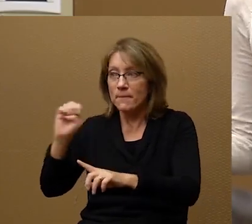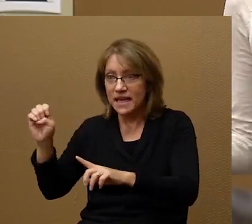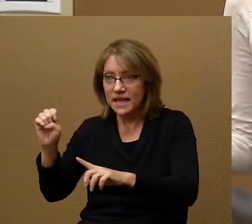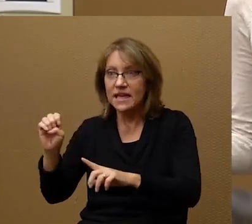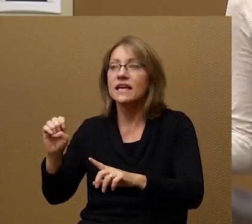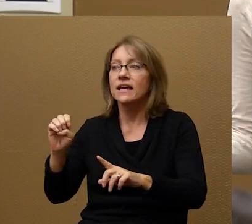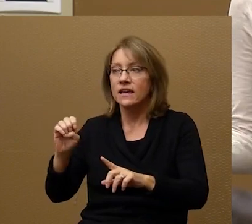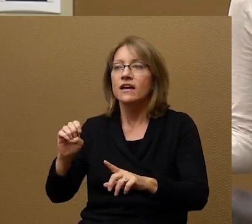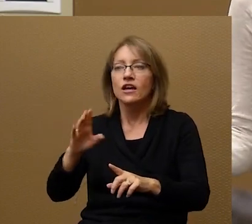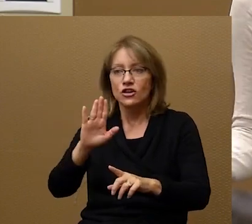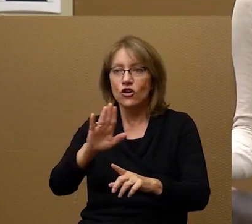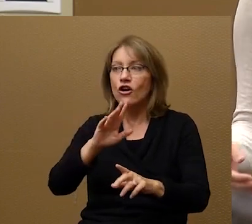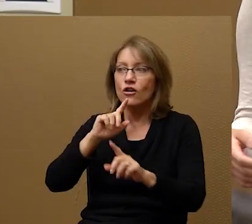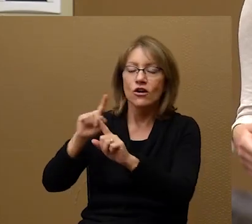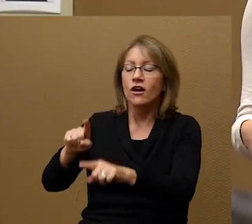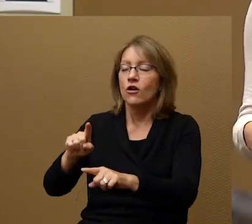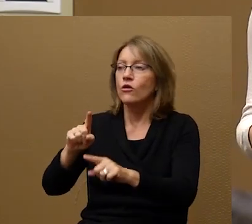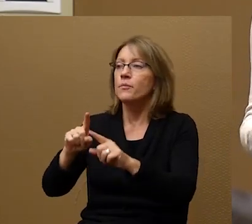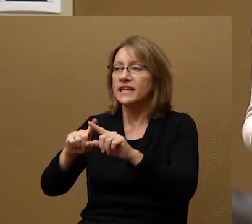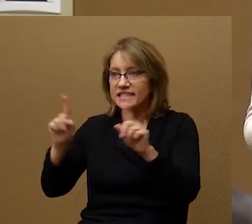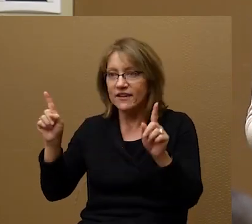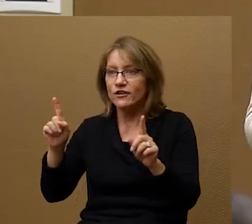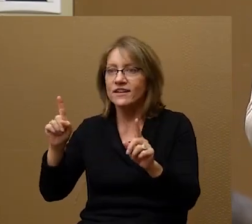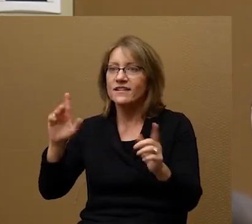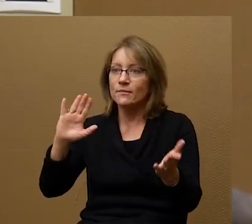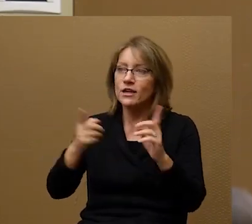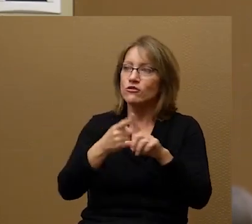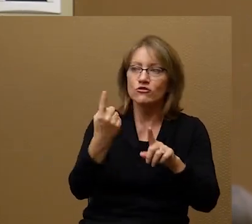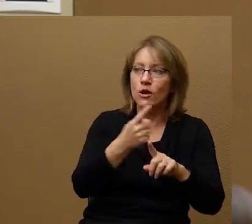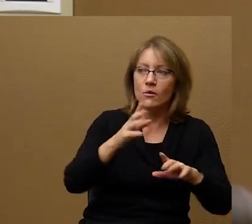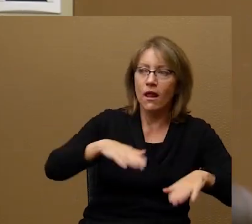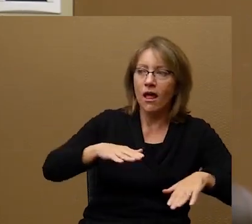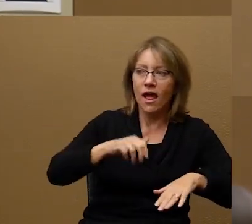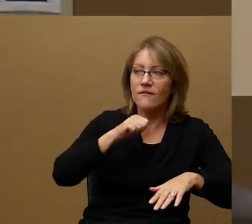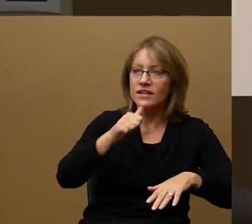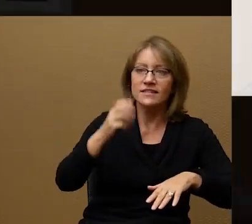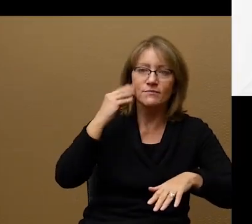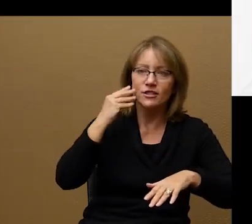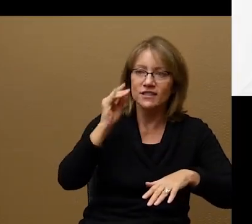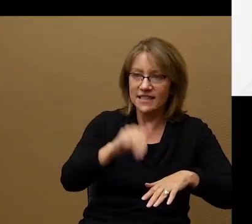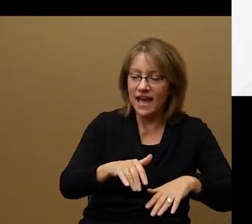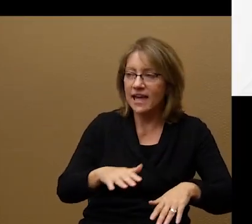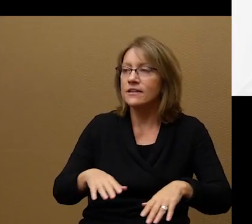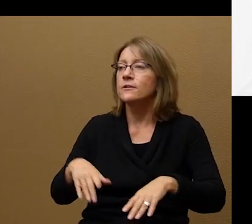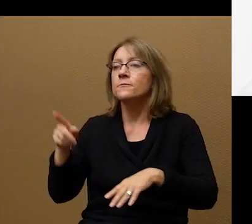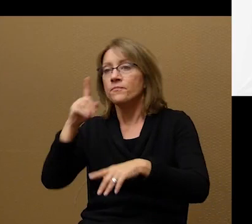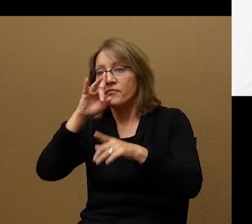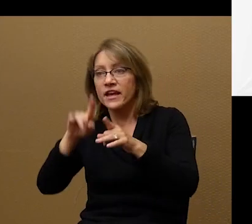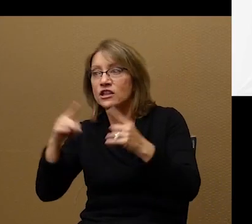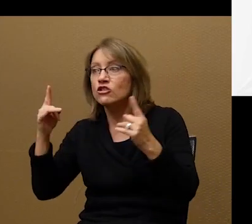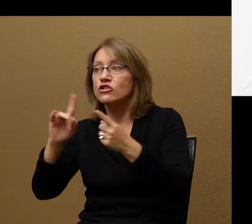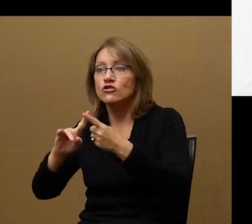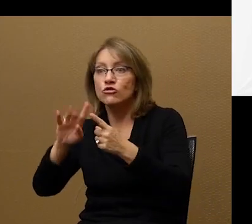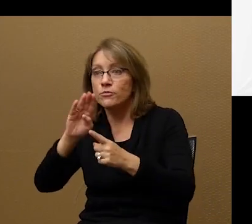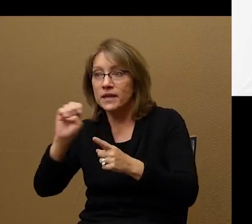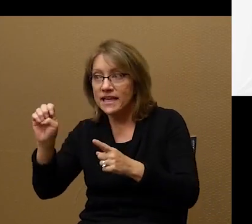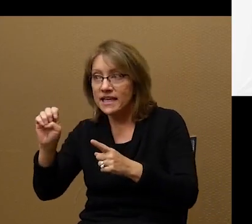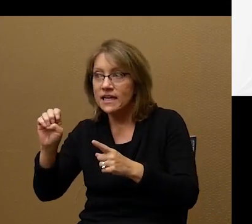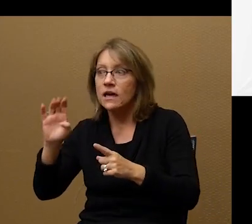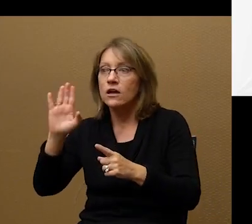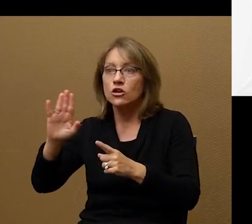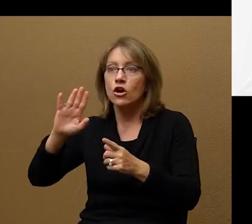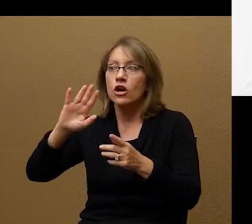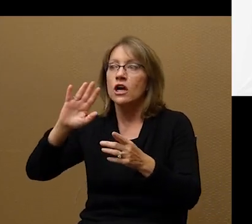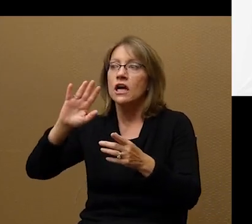never been stung by a bee. If you're allergic to bees, your interpretation and your organization of a response is going to